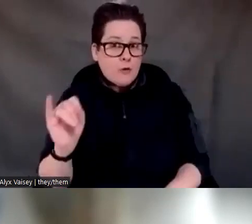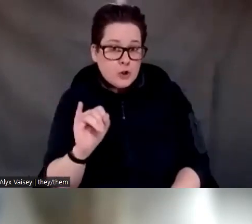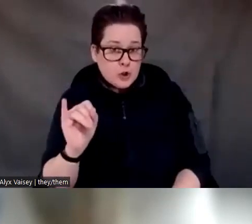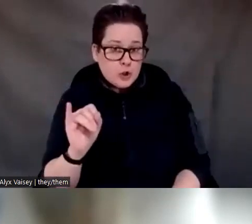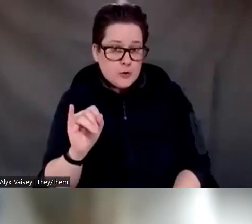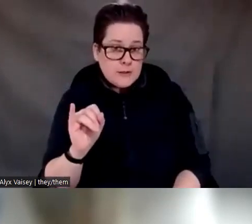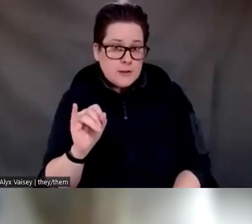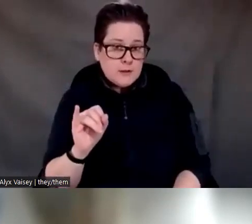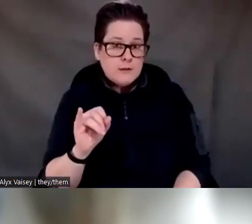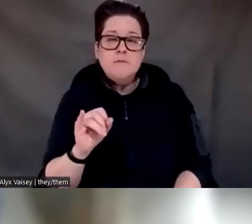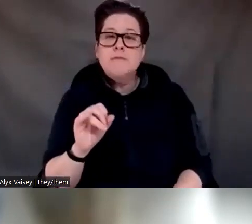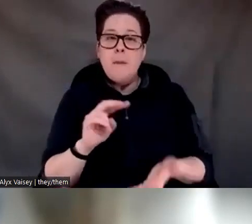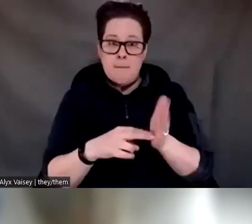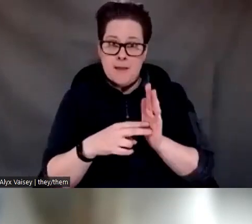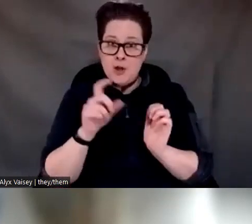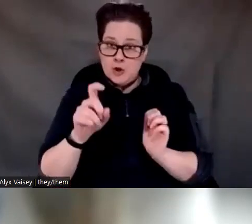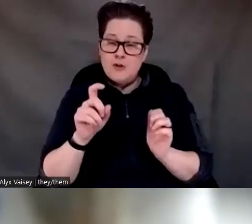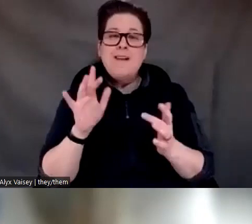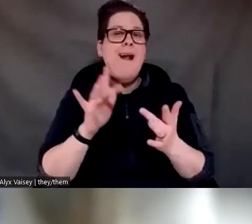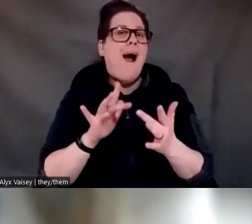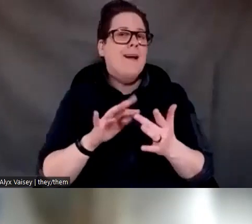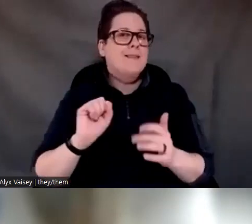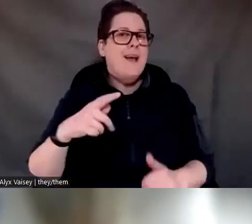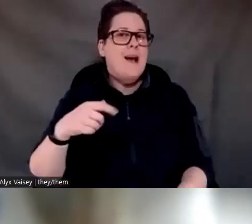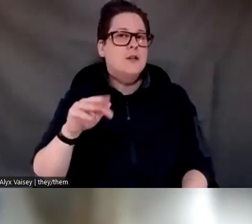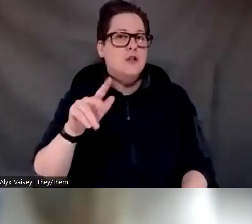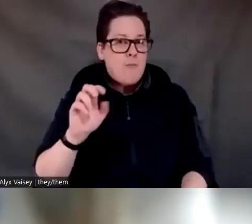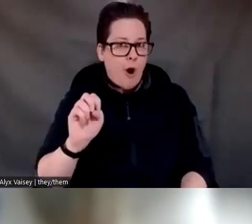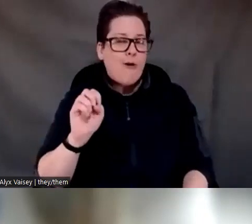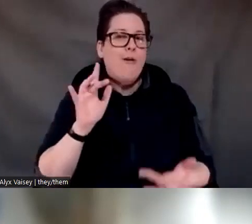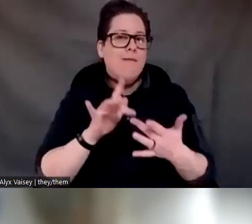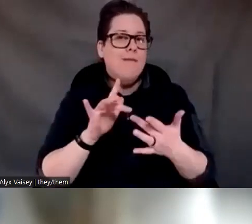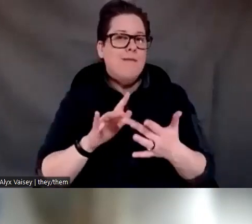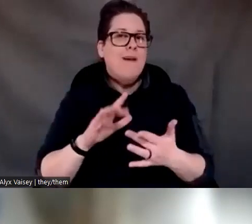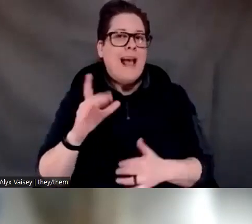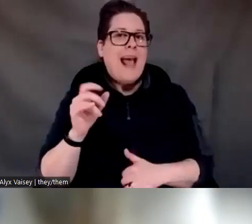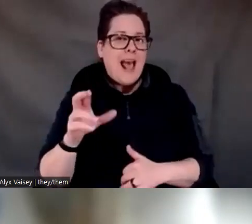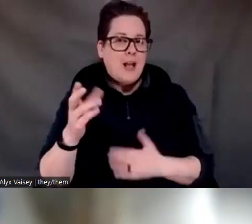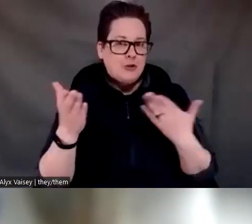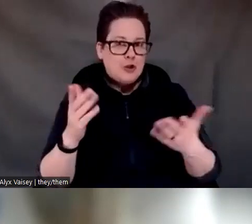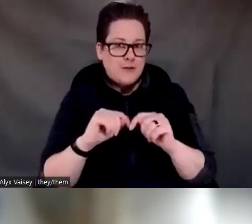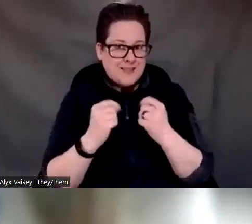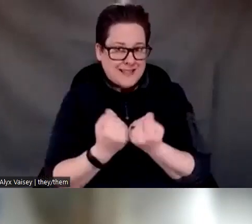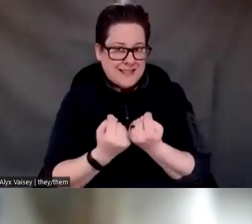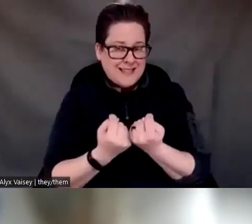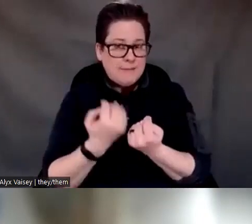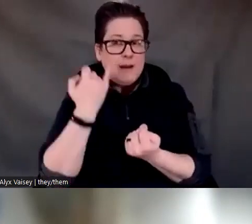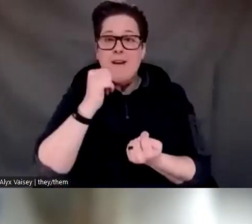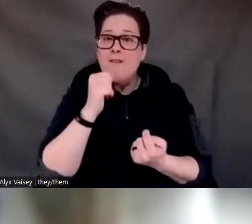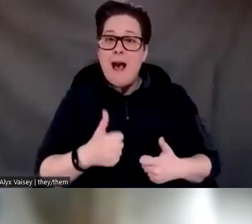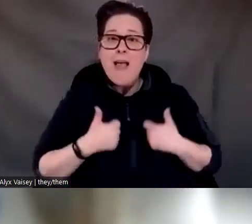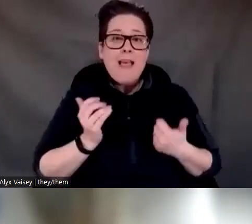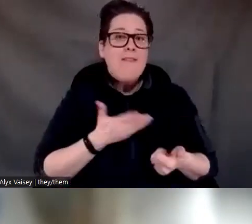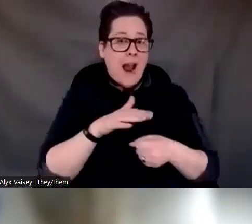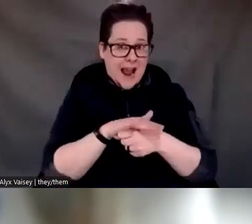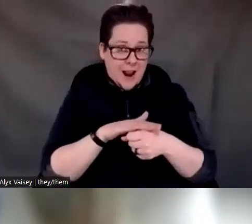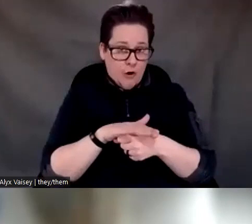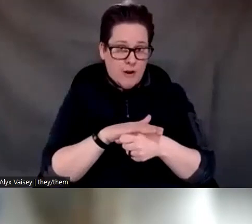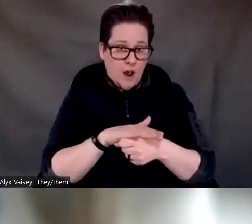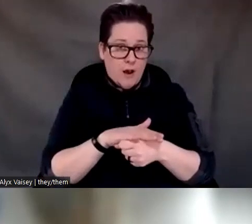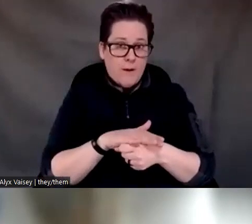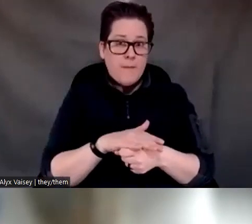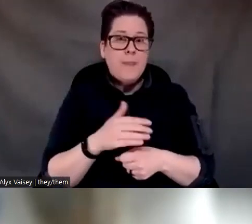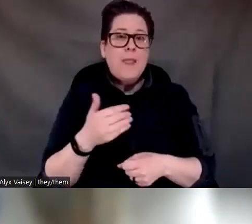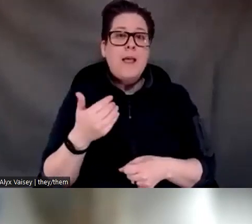would be contact Sparkle and the rest of the Cancer Services Program team. If you don't live in the Finger Lakes, they do have a Cancer Services